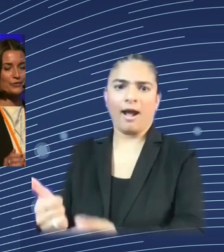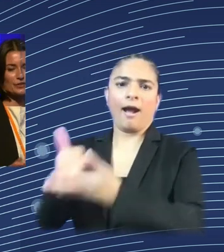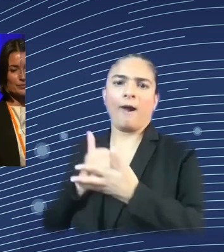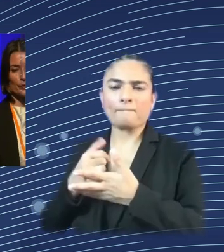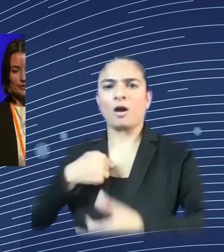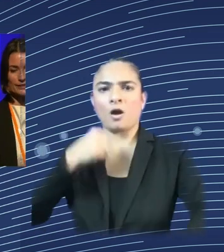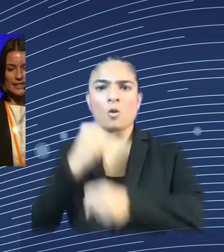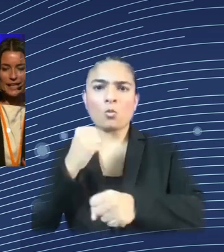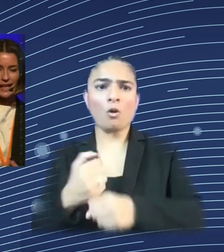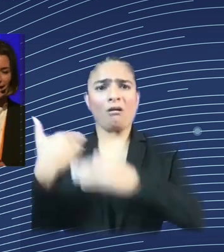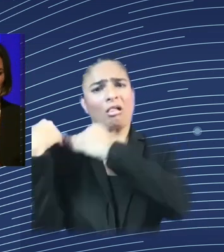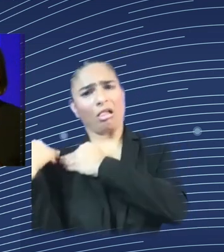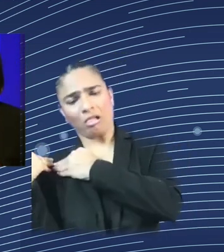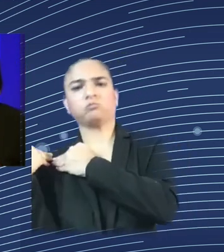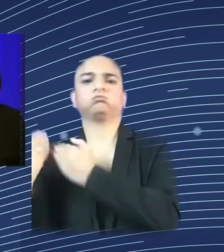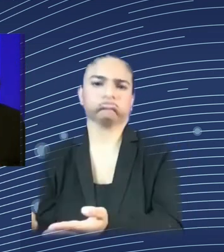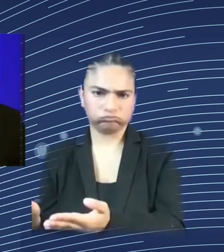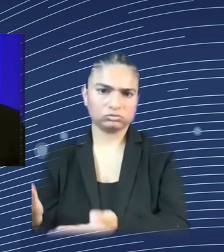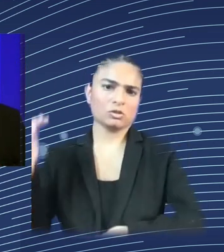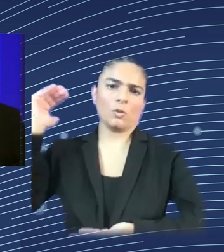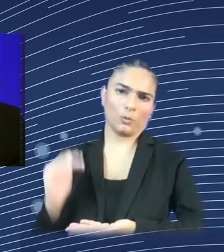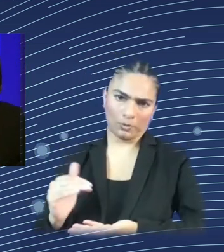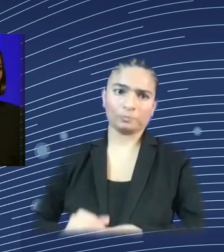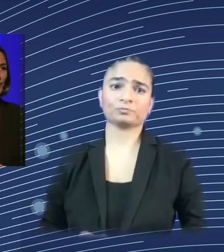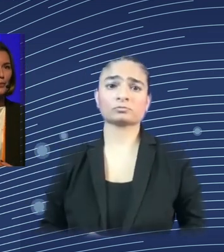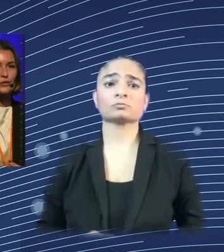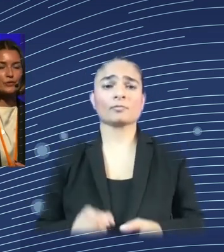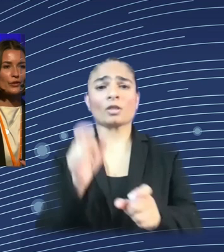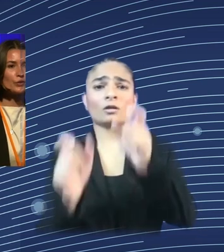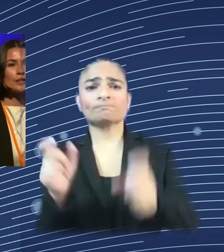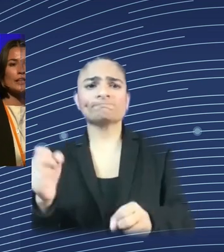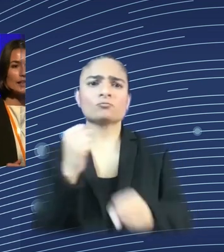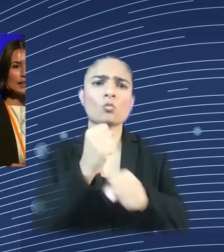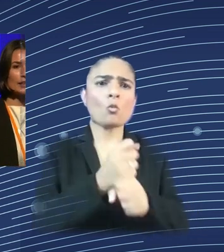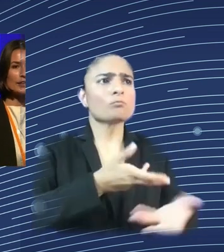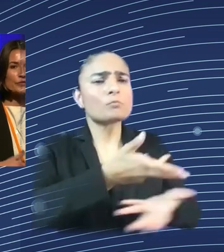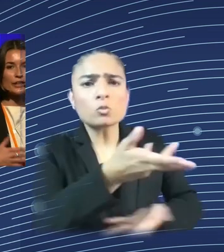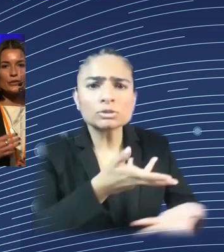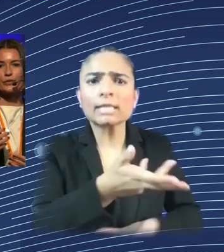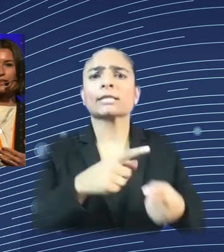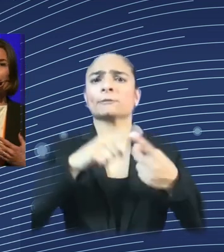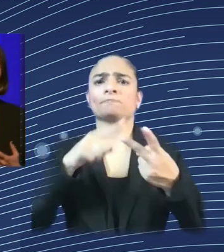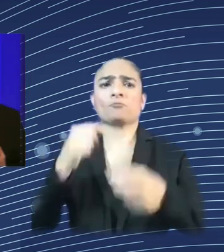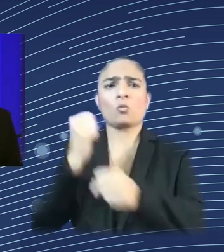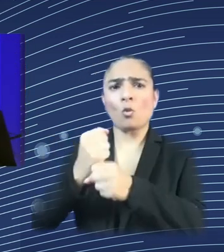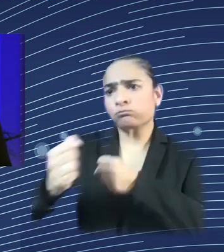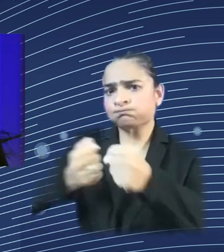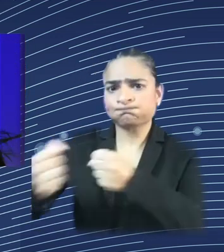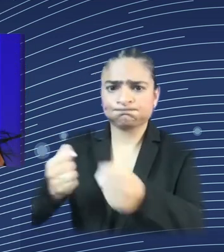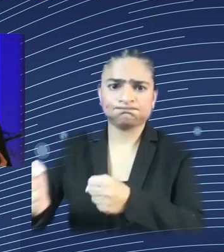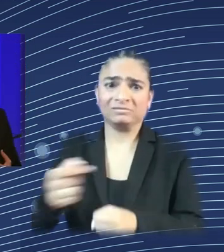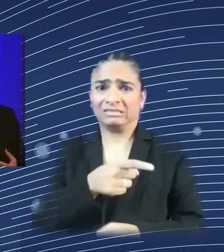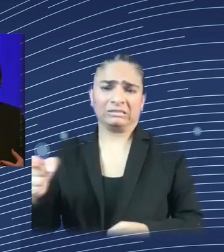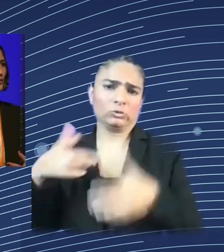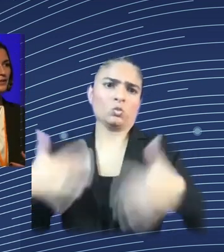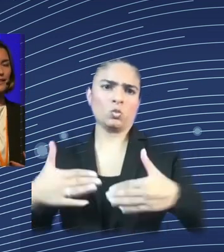they have a really important tasks. We also wanted to know if they could imagine working